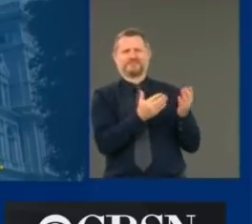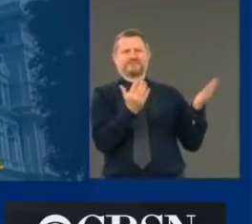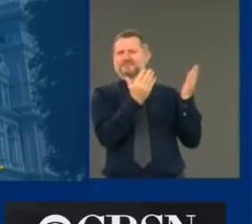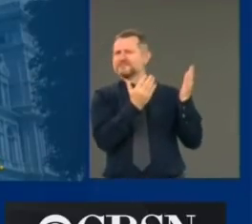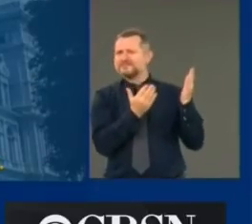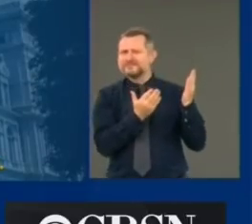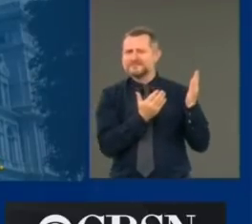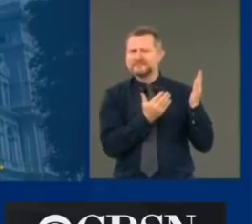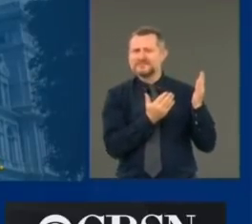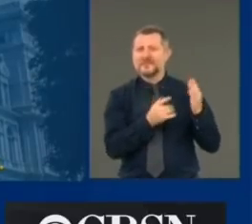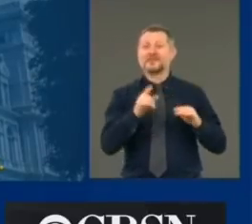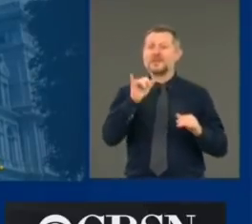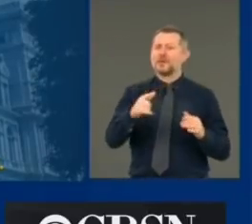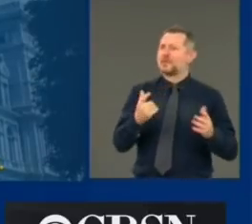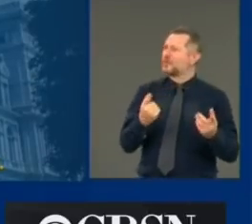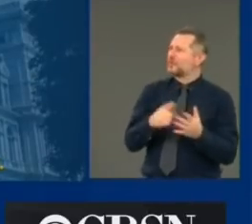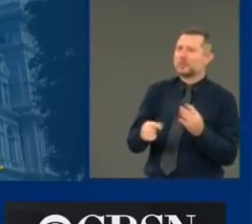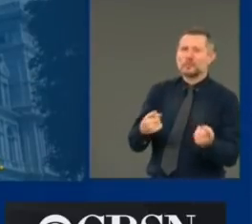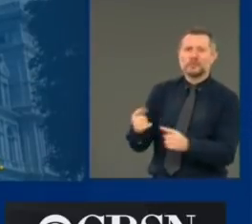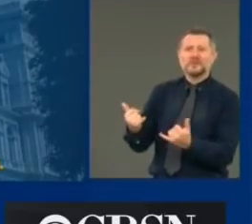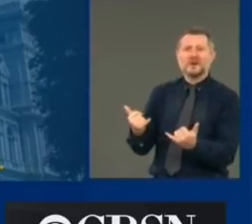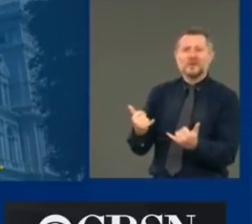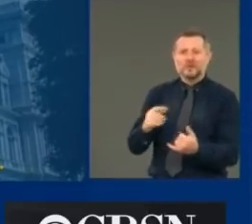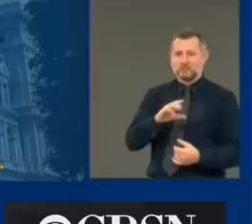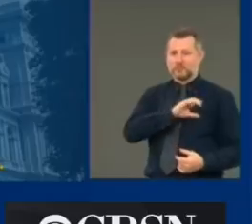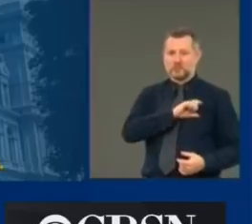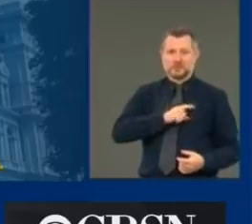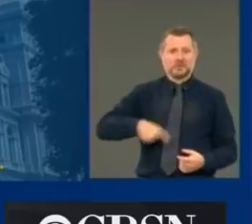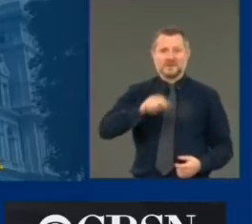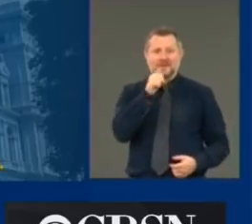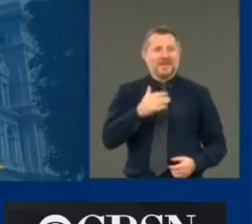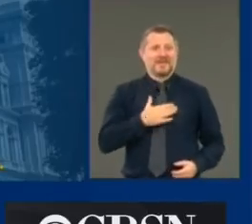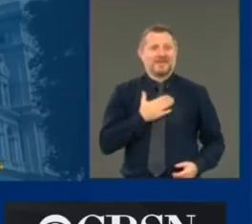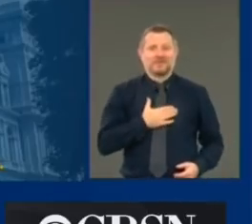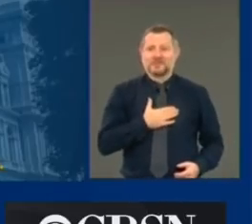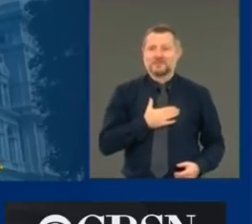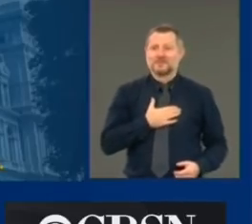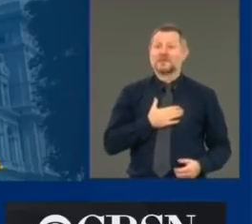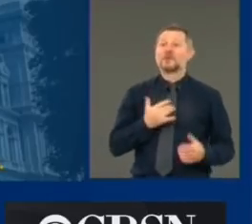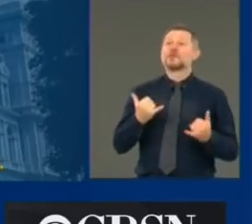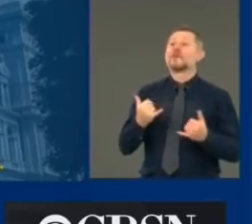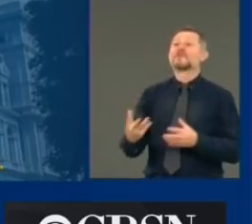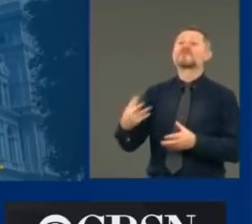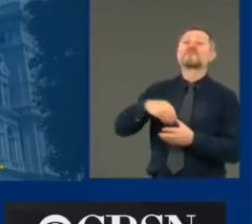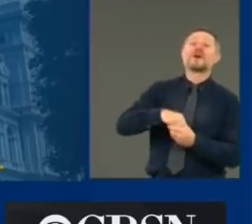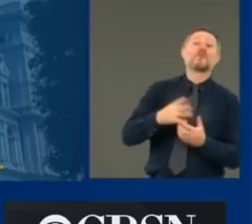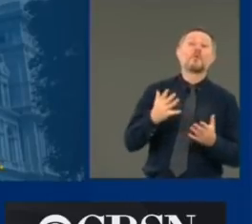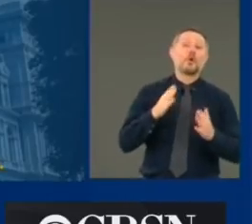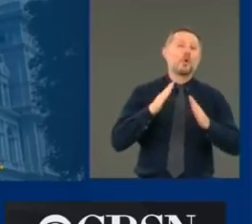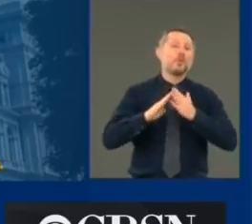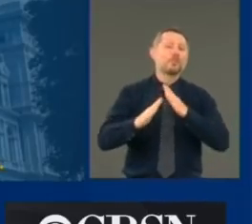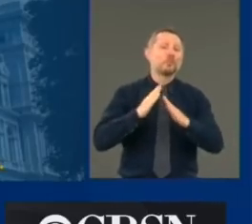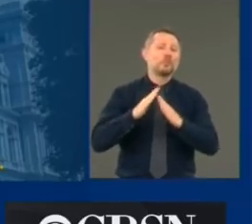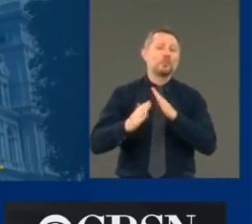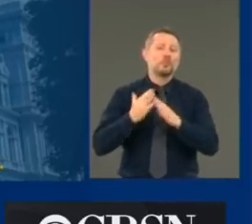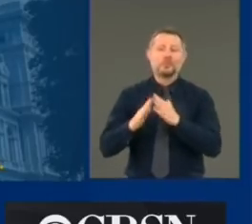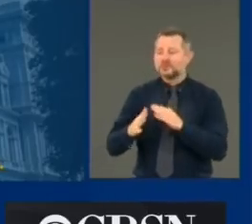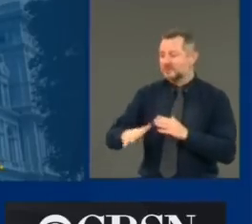the current police. Bring the community to the table, have the